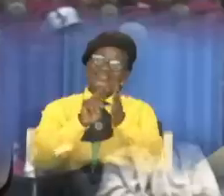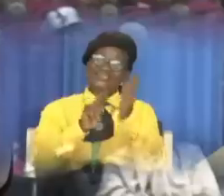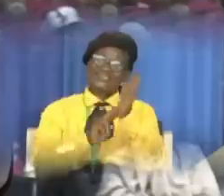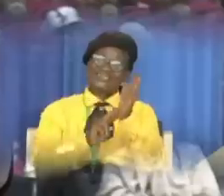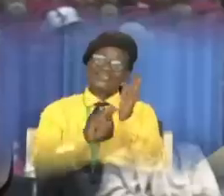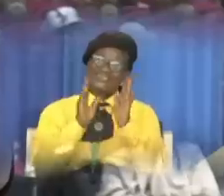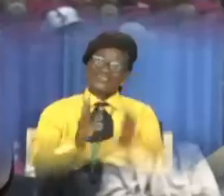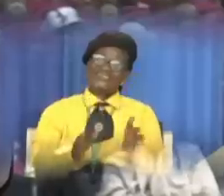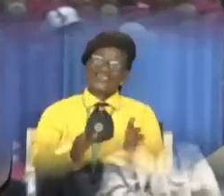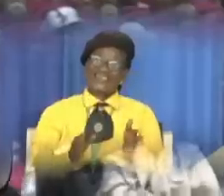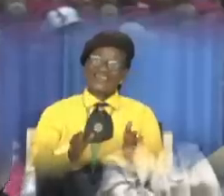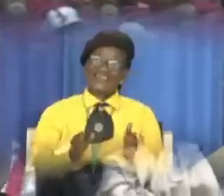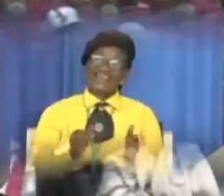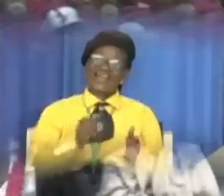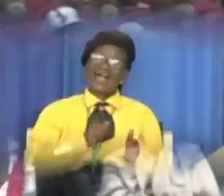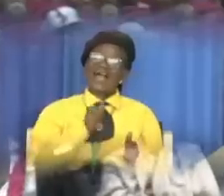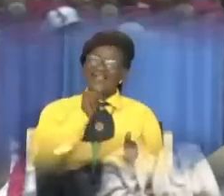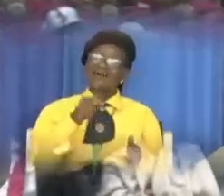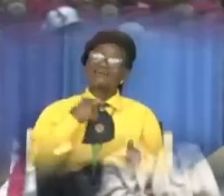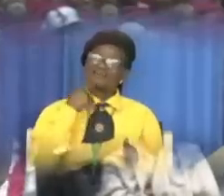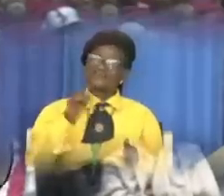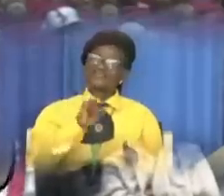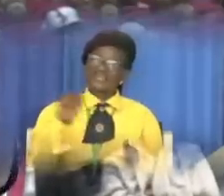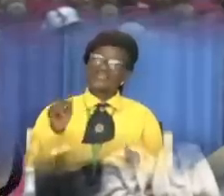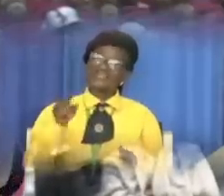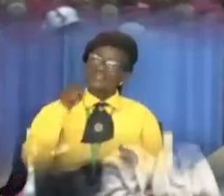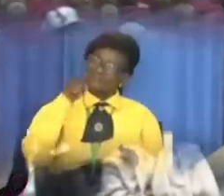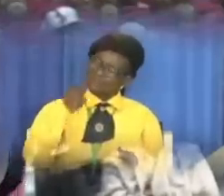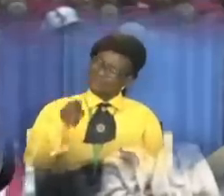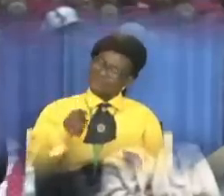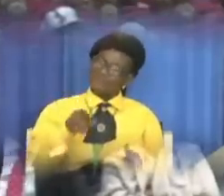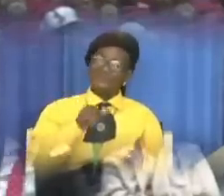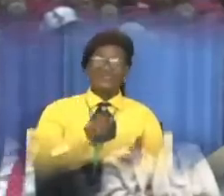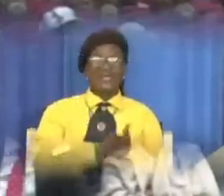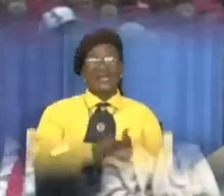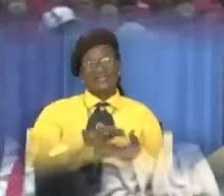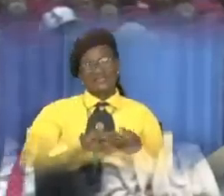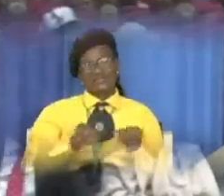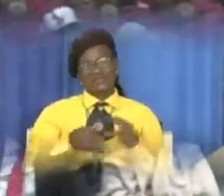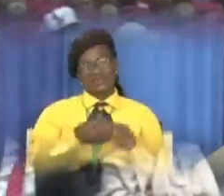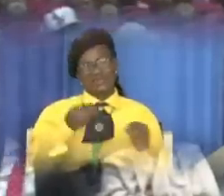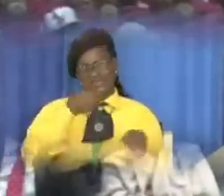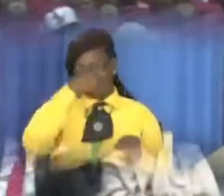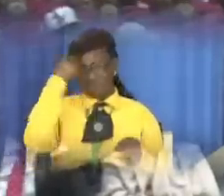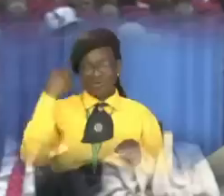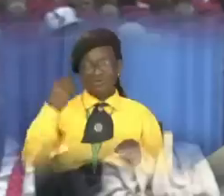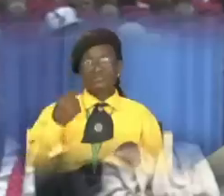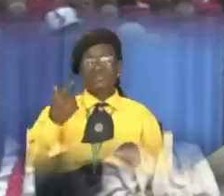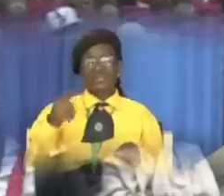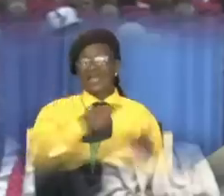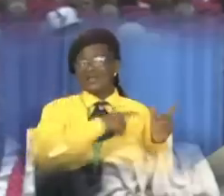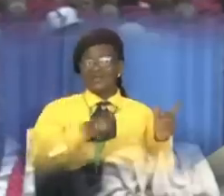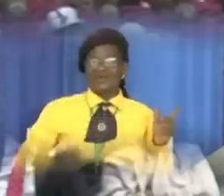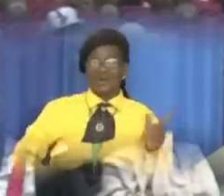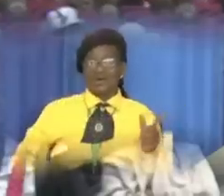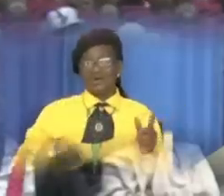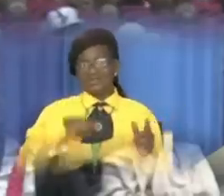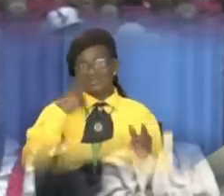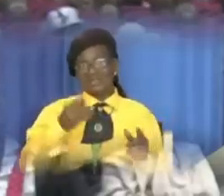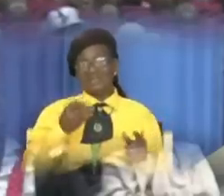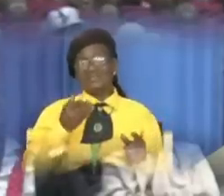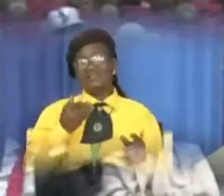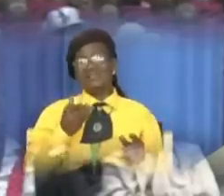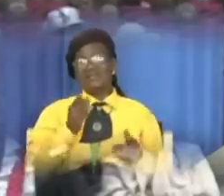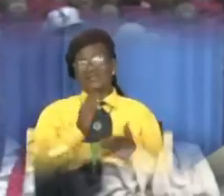Now, I'm telling you that story because the Lord said there's someone here tonight. That very soon, somebody is